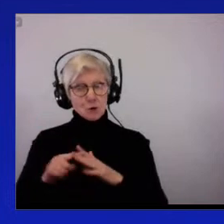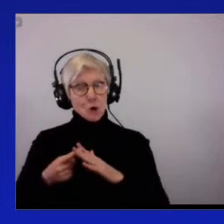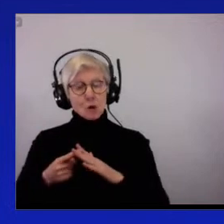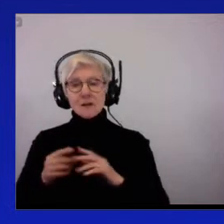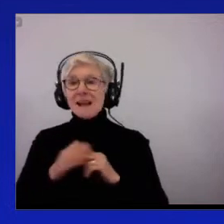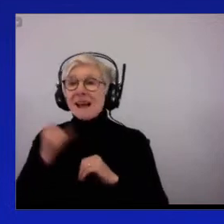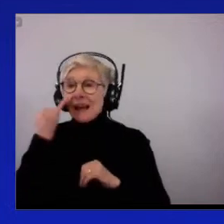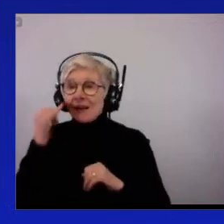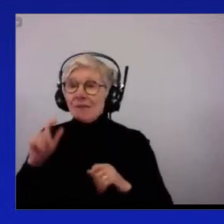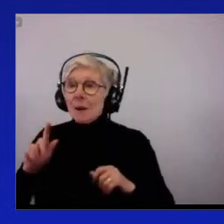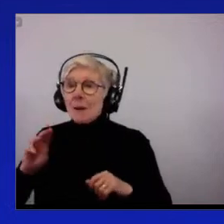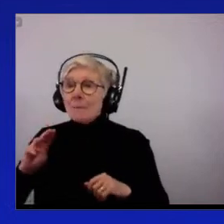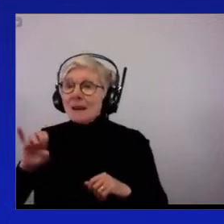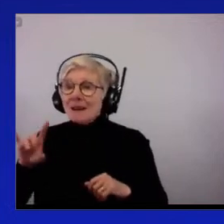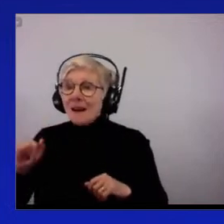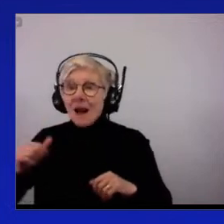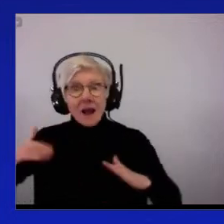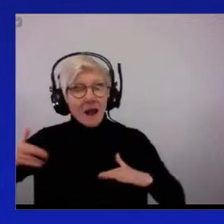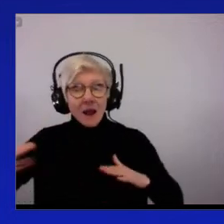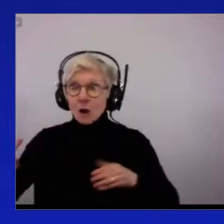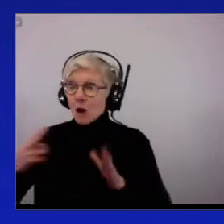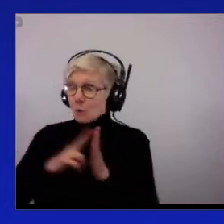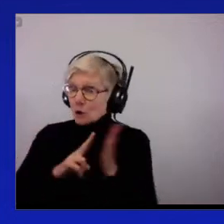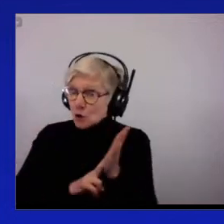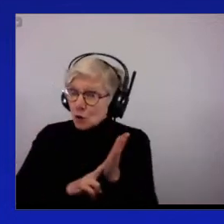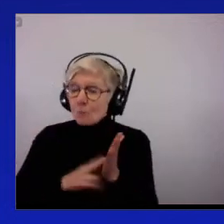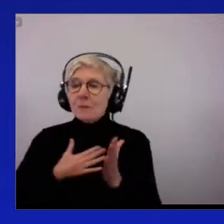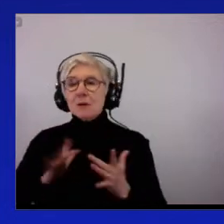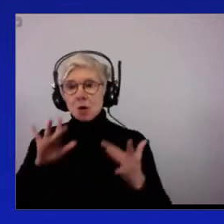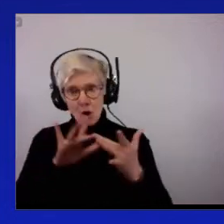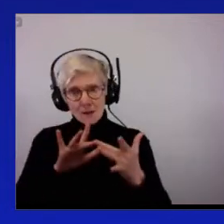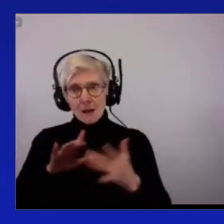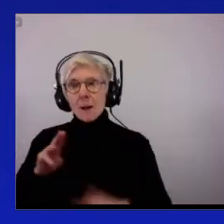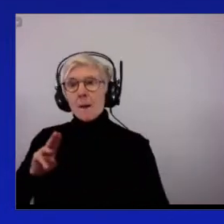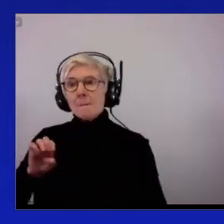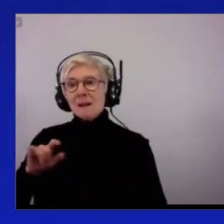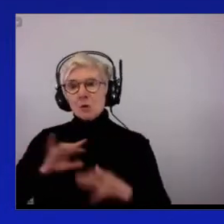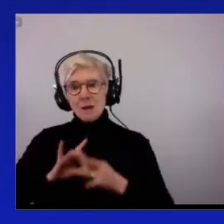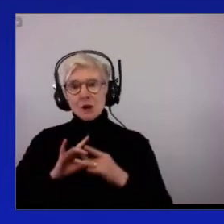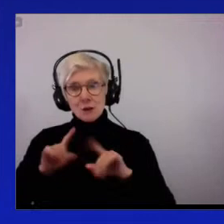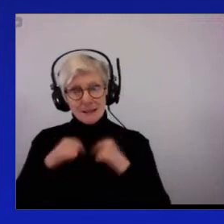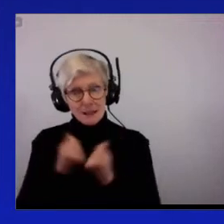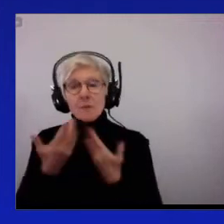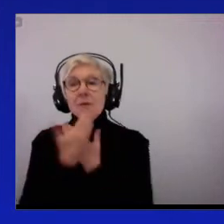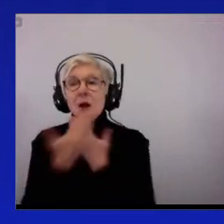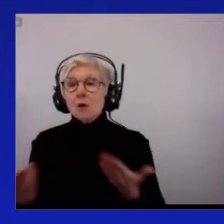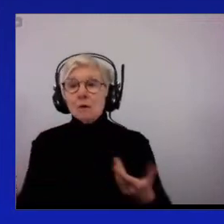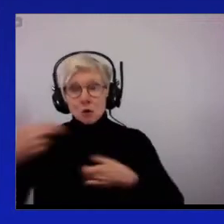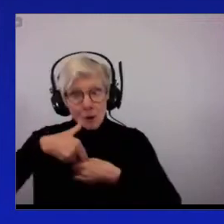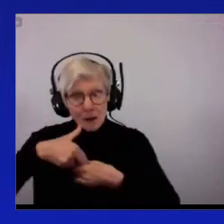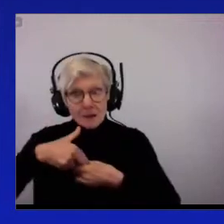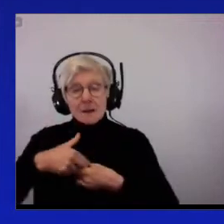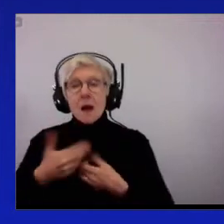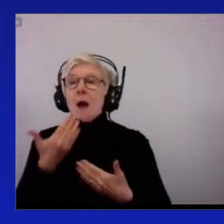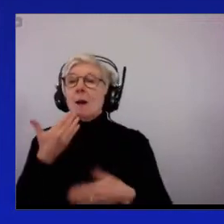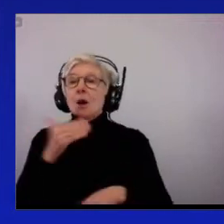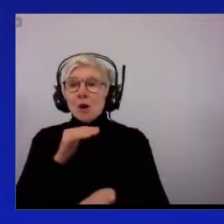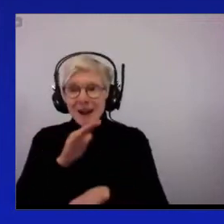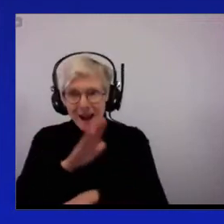and wish to join, please reach out to the city's media relations team. And thank you once again for joining us. Merci et bonne